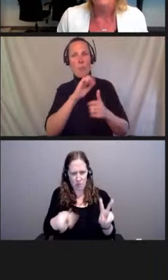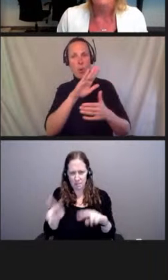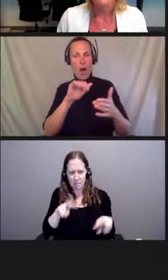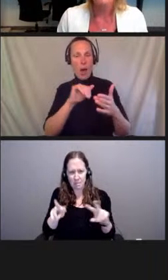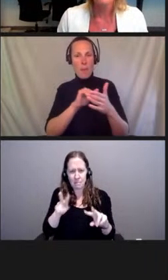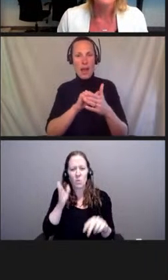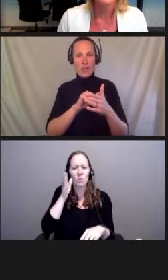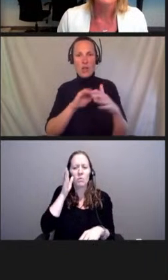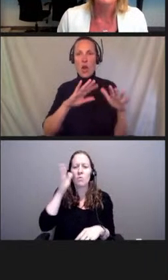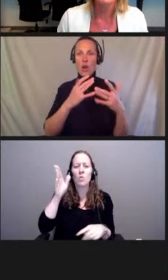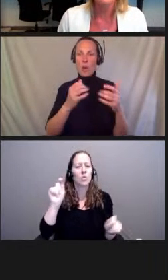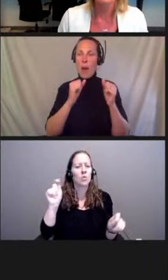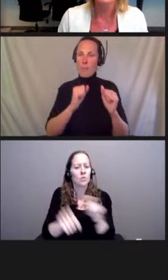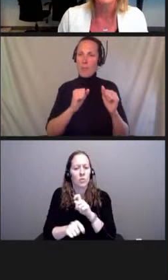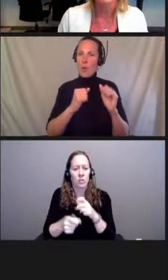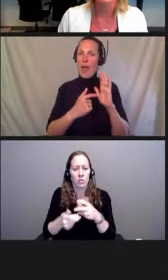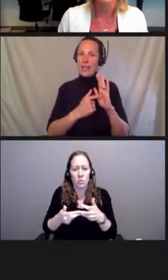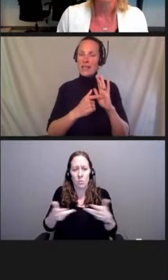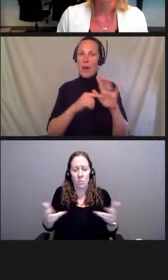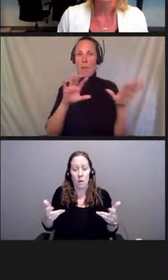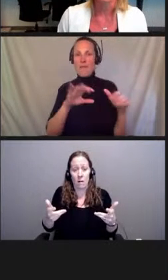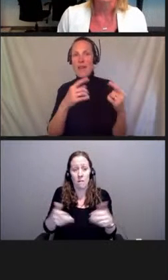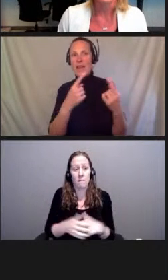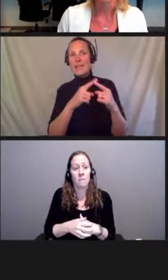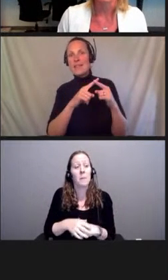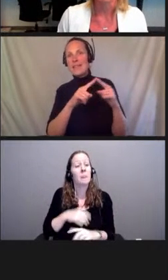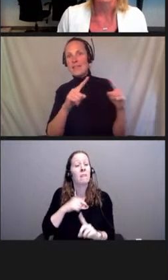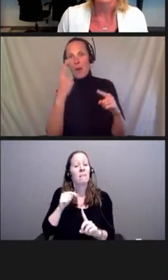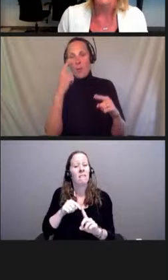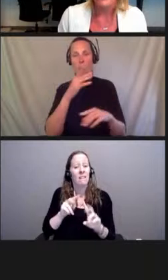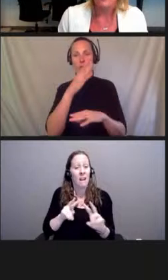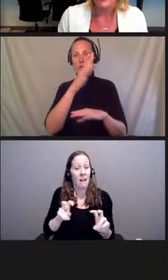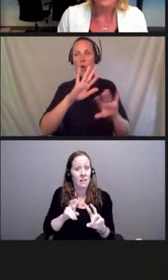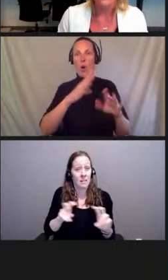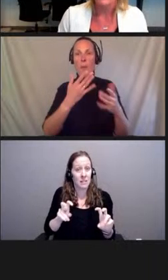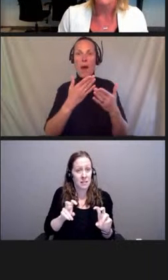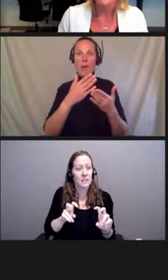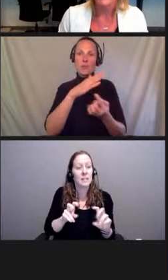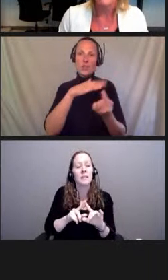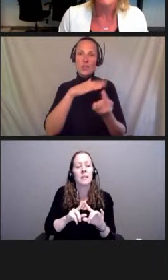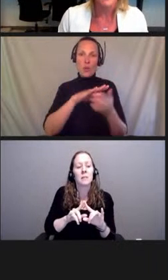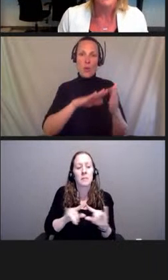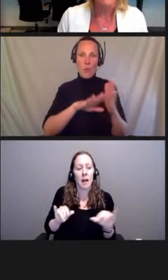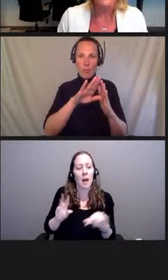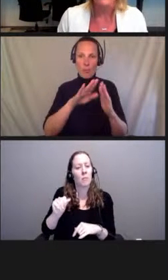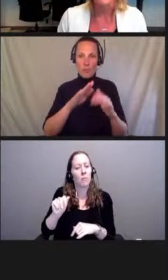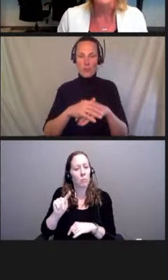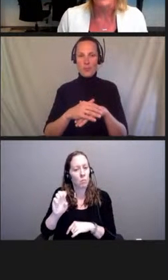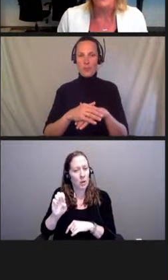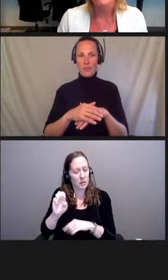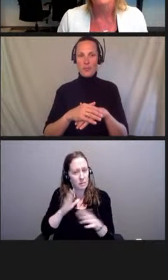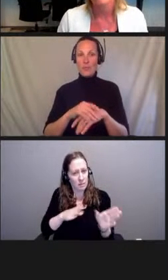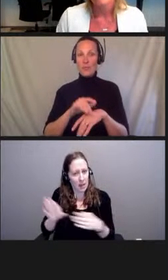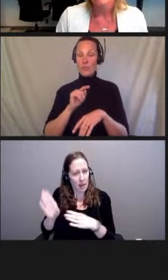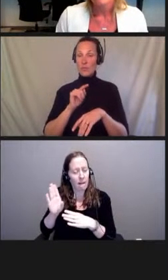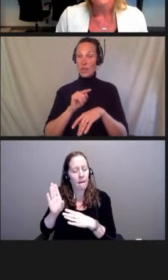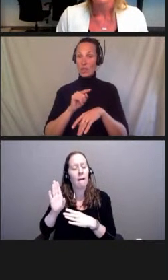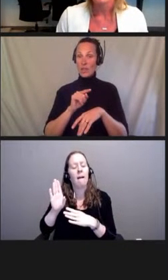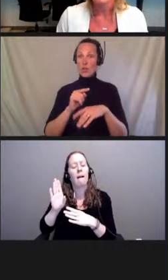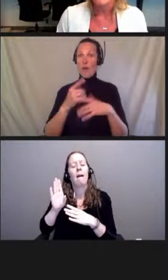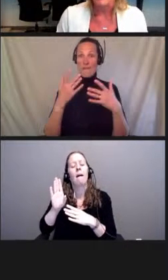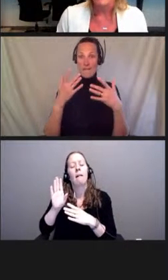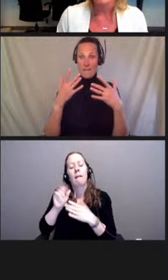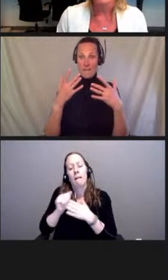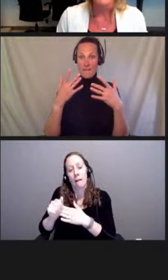future? So this work was done ensuring alignment with the waste plan's proposed vision, the guiding principles and goals.